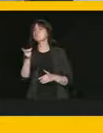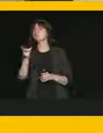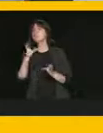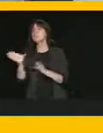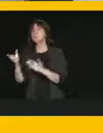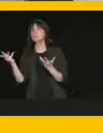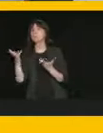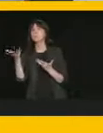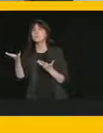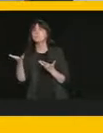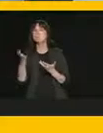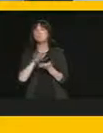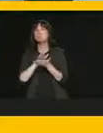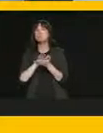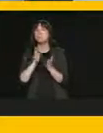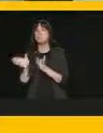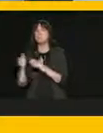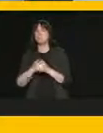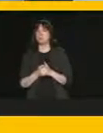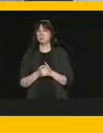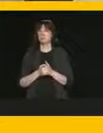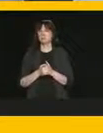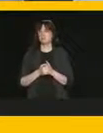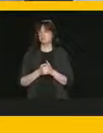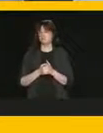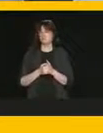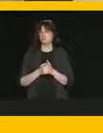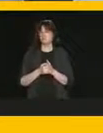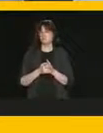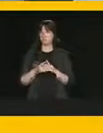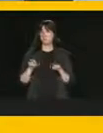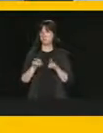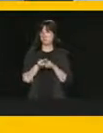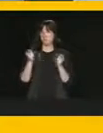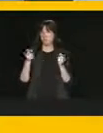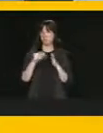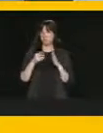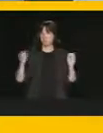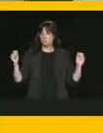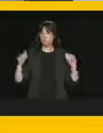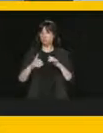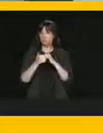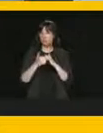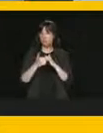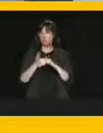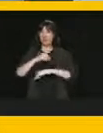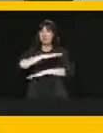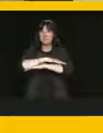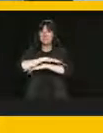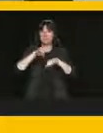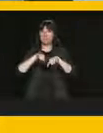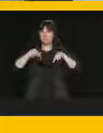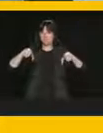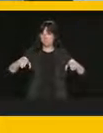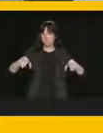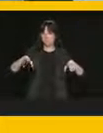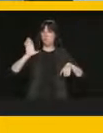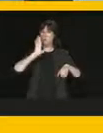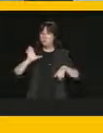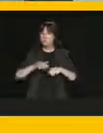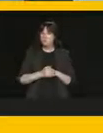are in place. Will there be fewer students per class? Will the desks be properly spaced?